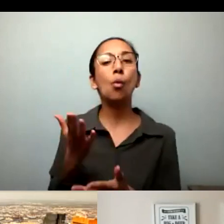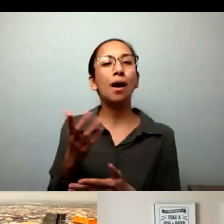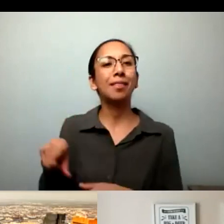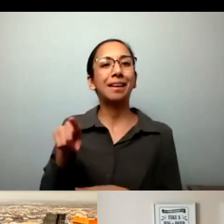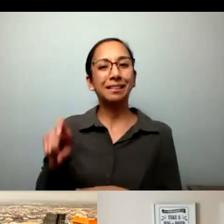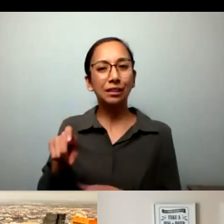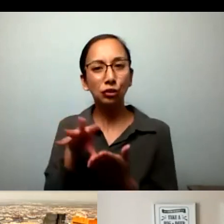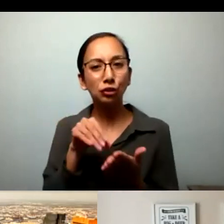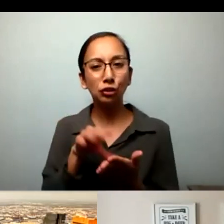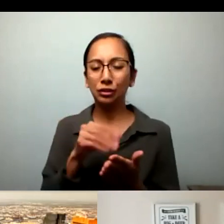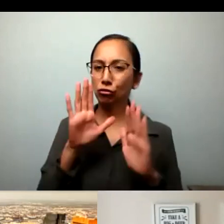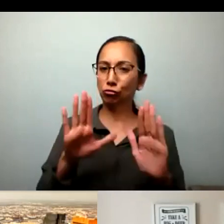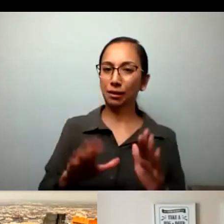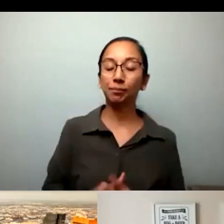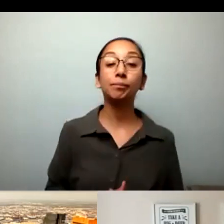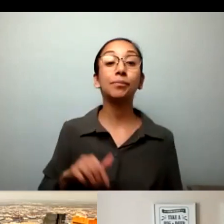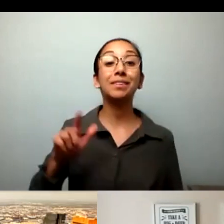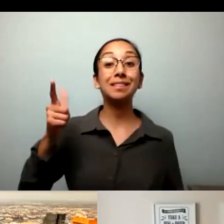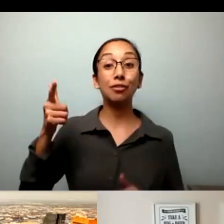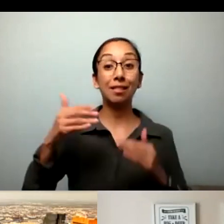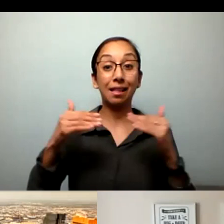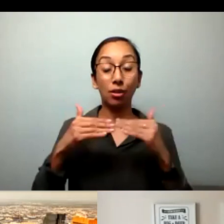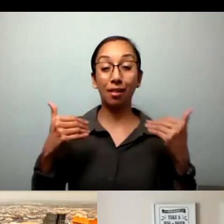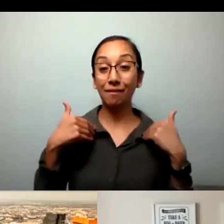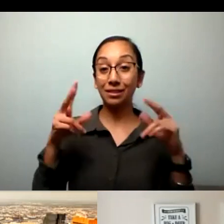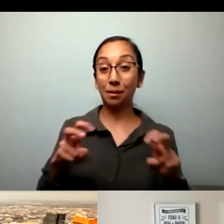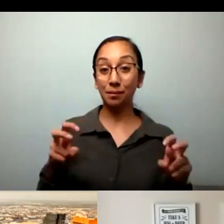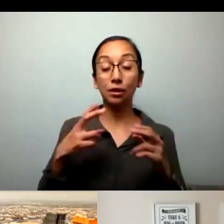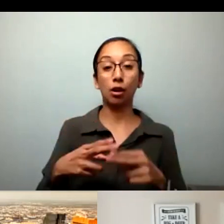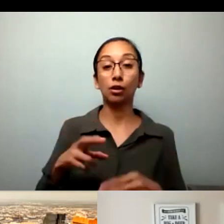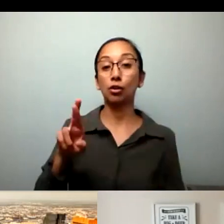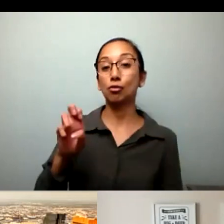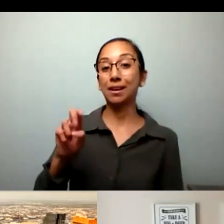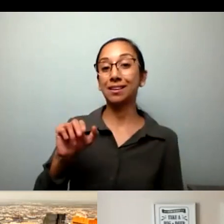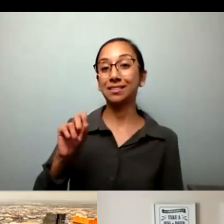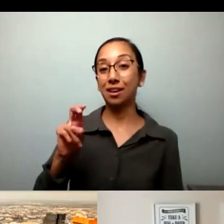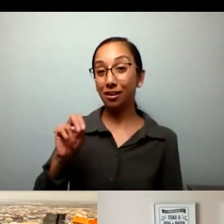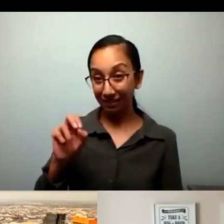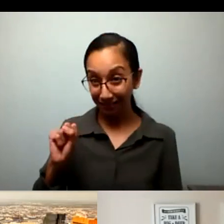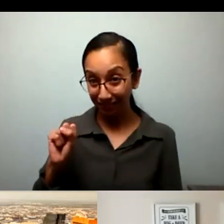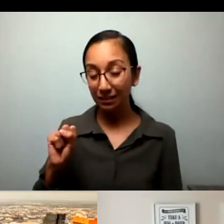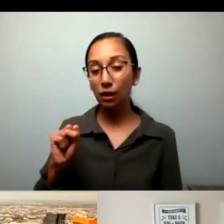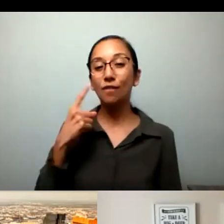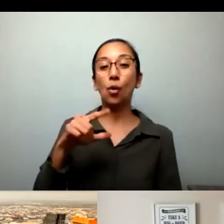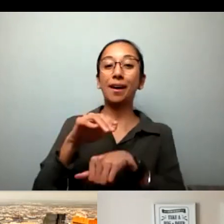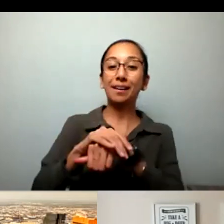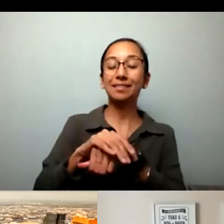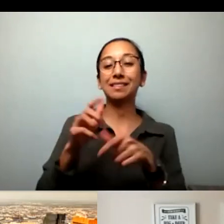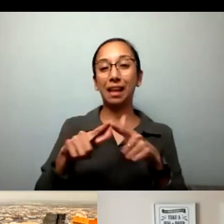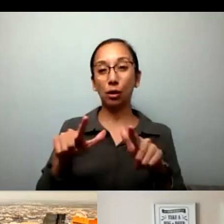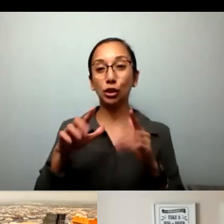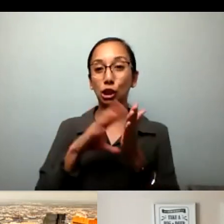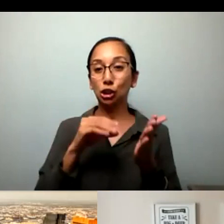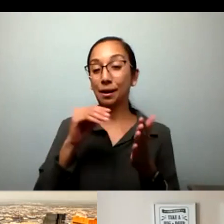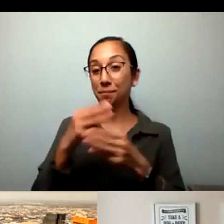guide instruction. And at the secondary level, we have assessments called Renaissance for both English language arts and math.